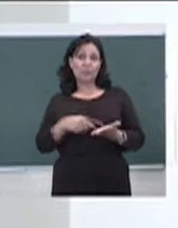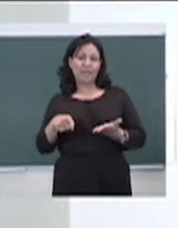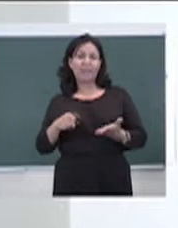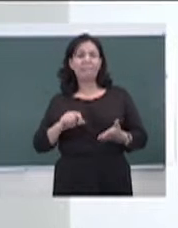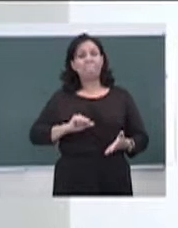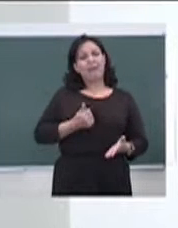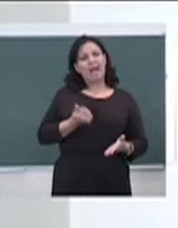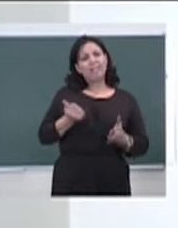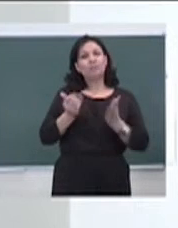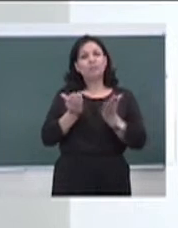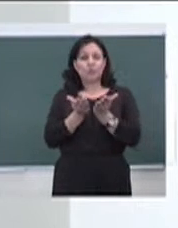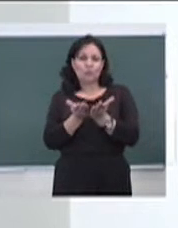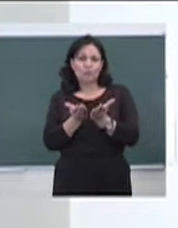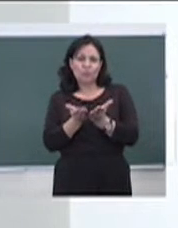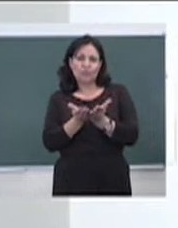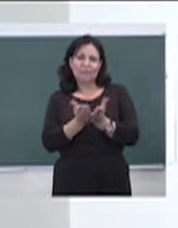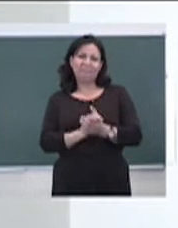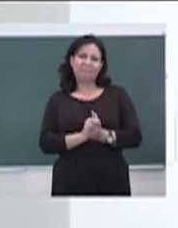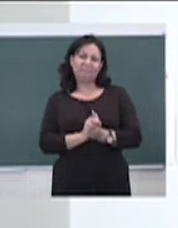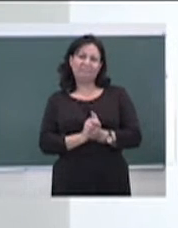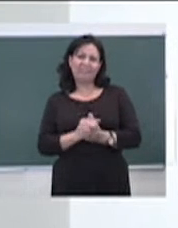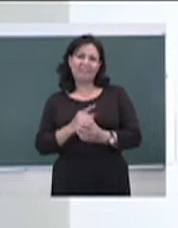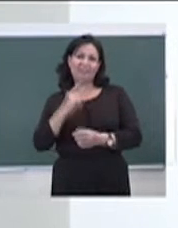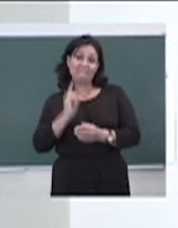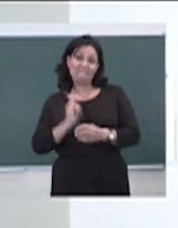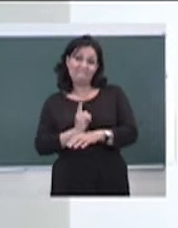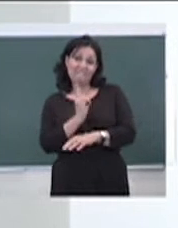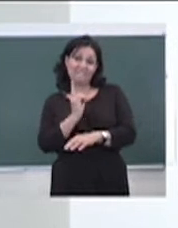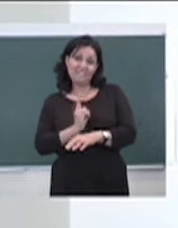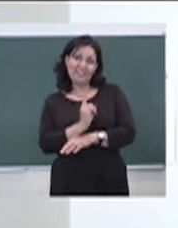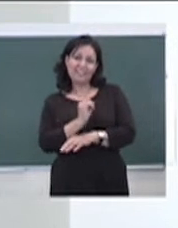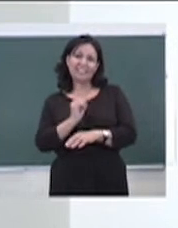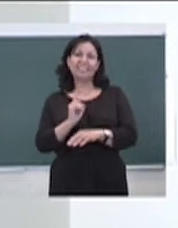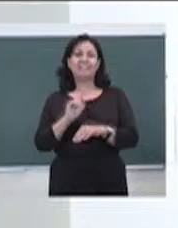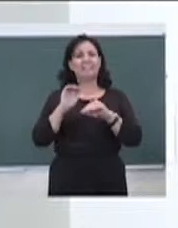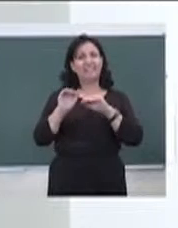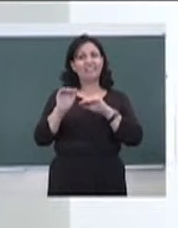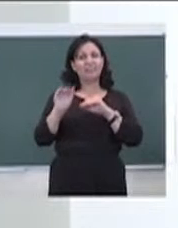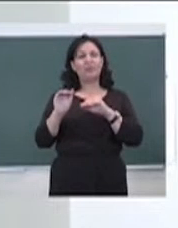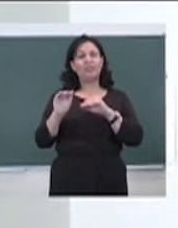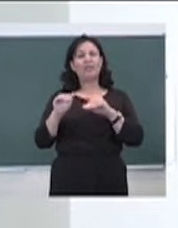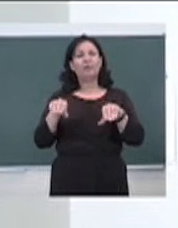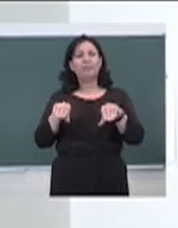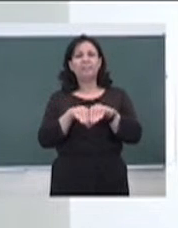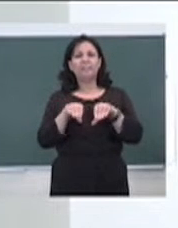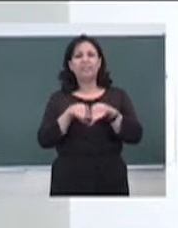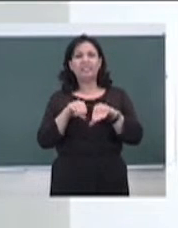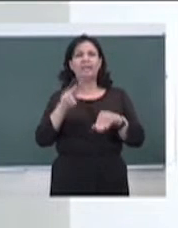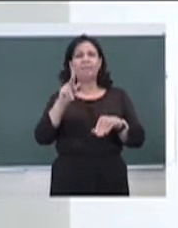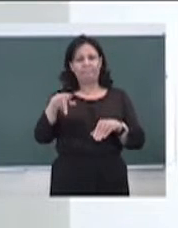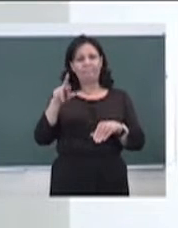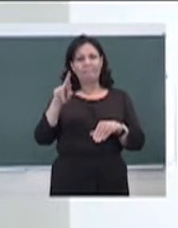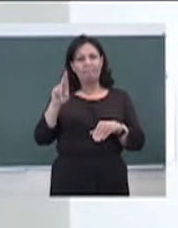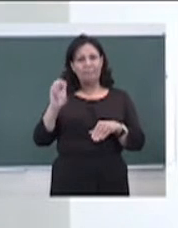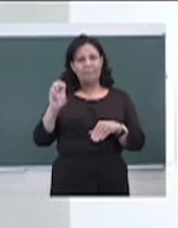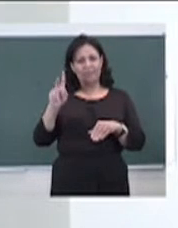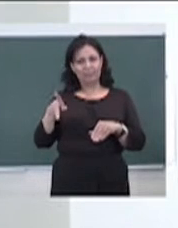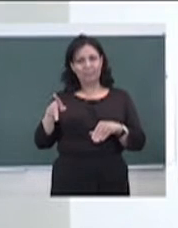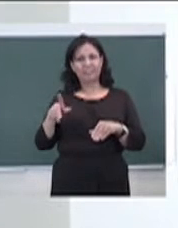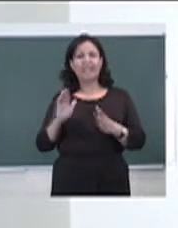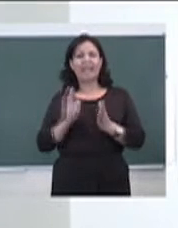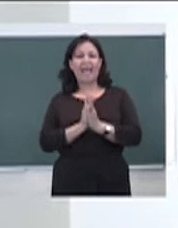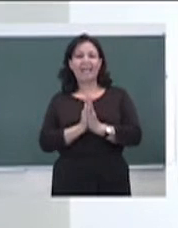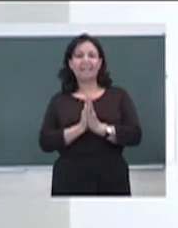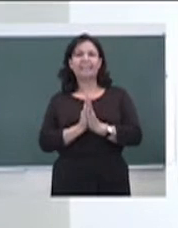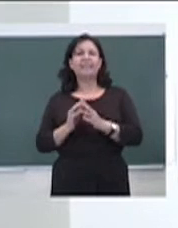school. Now for our first lesson, we did prepositions and direction. We learned how